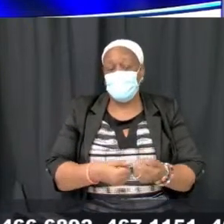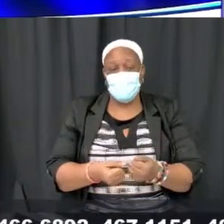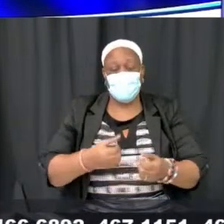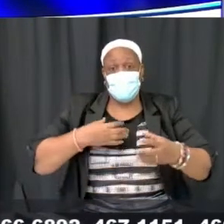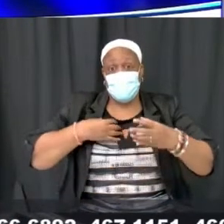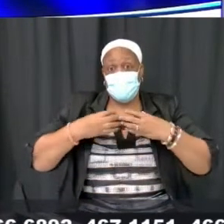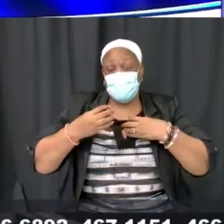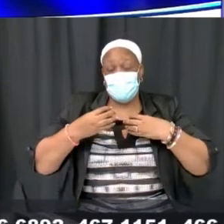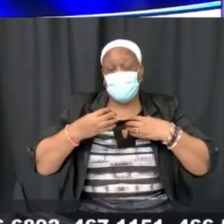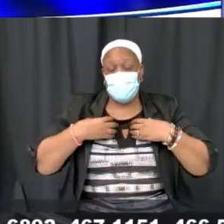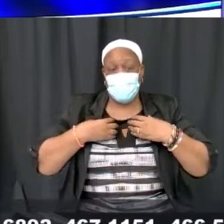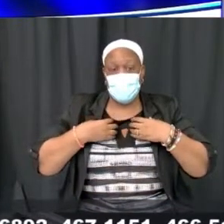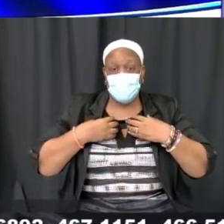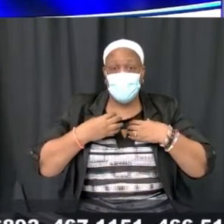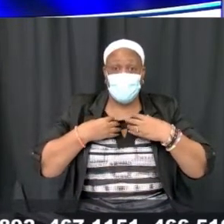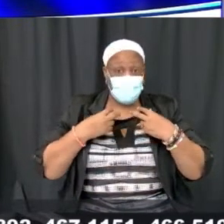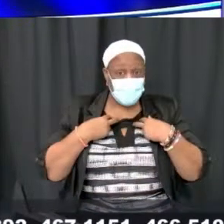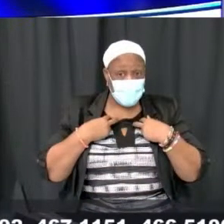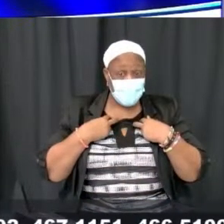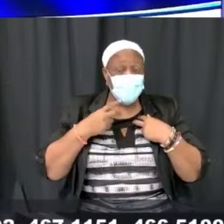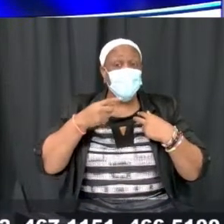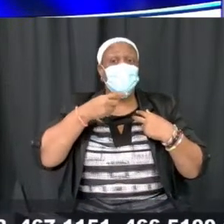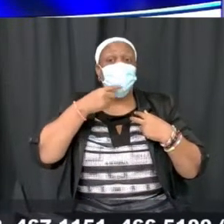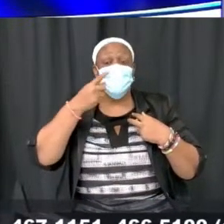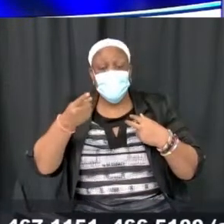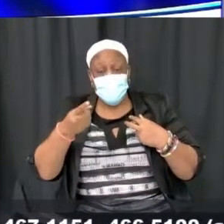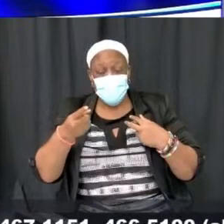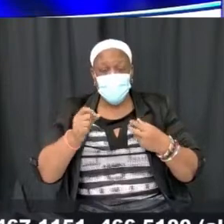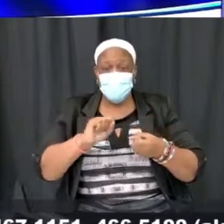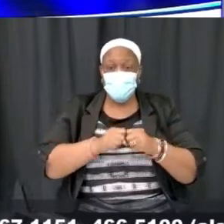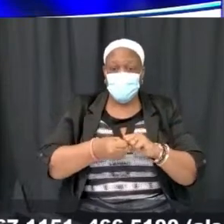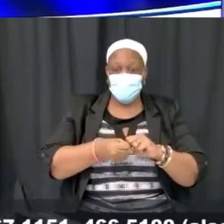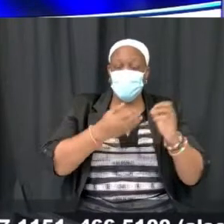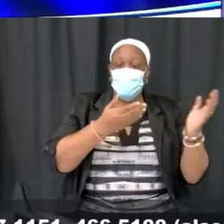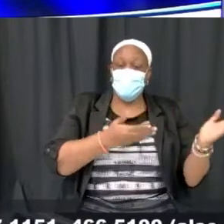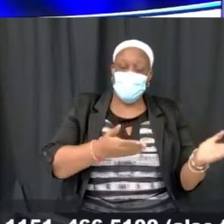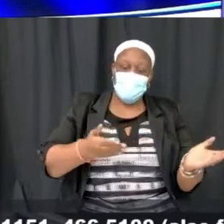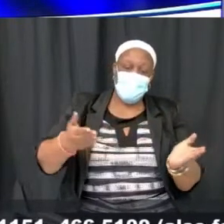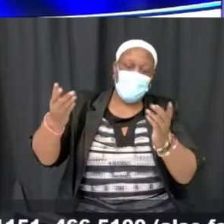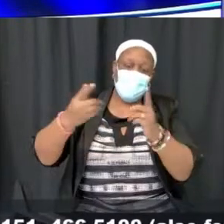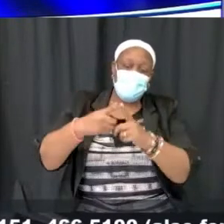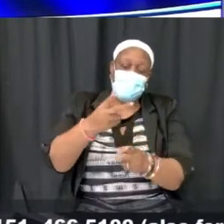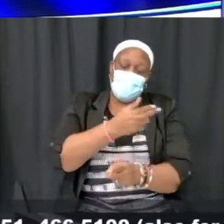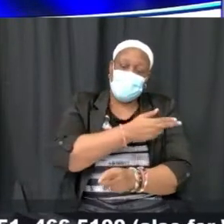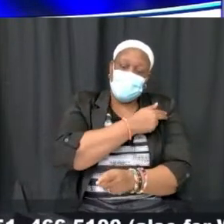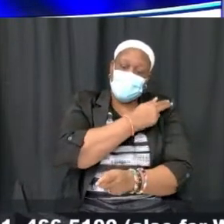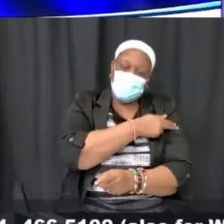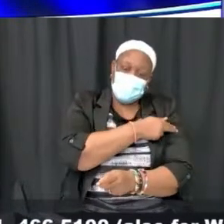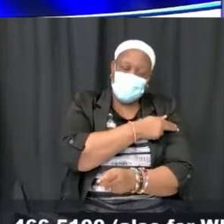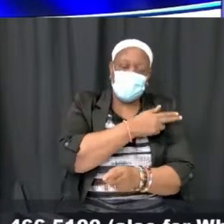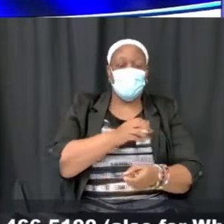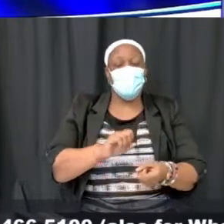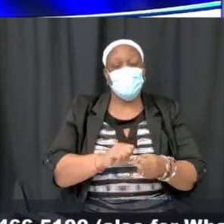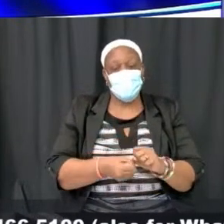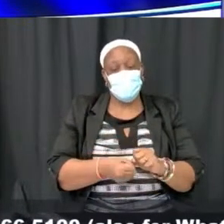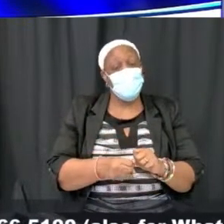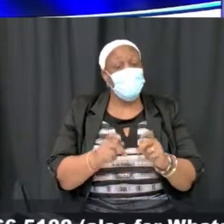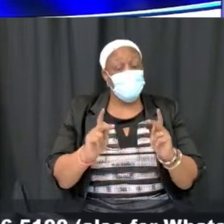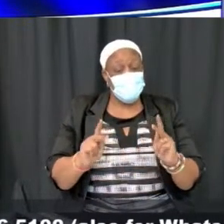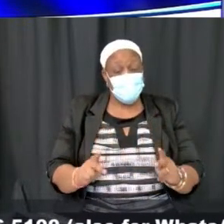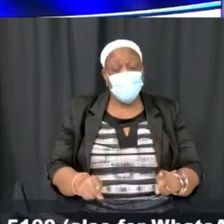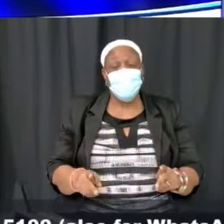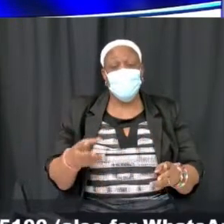probably is transferred to the hospital, to the emergency room for stabilization, for